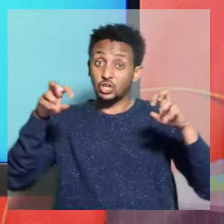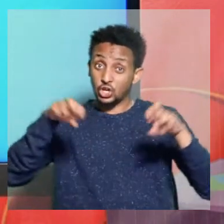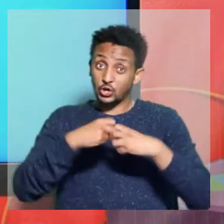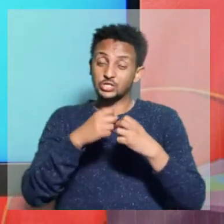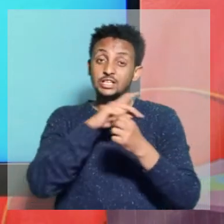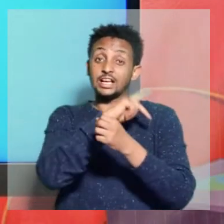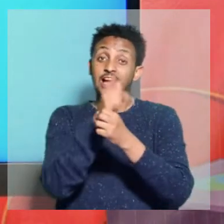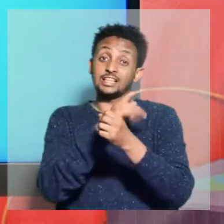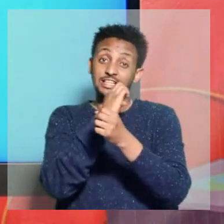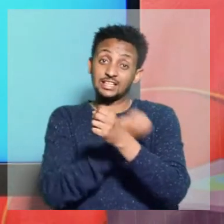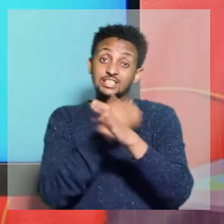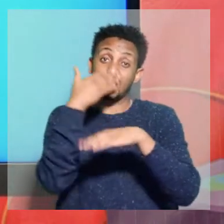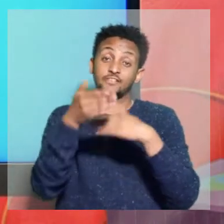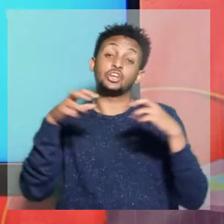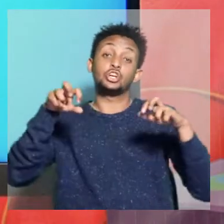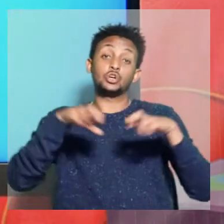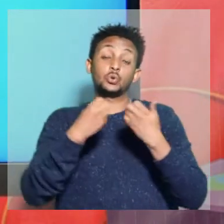collision,